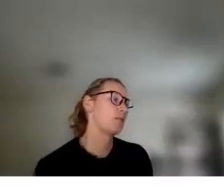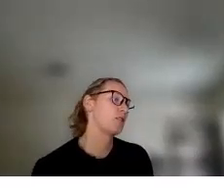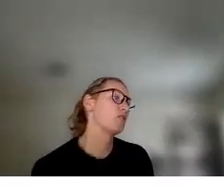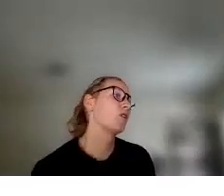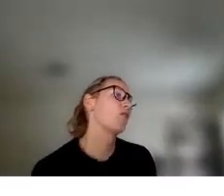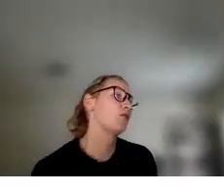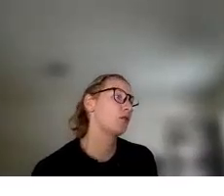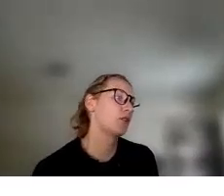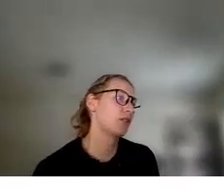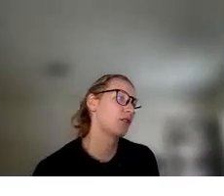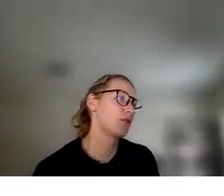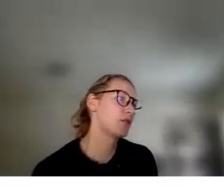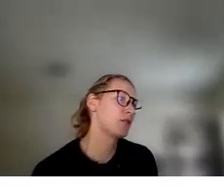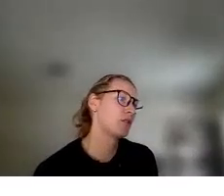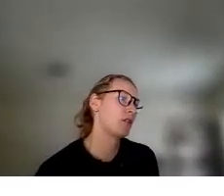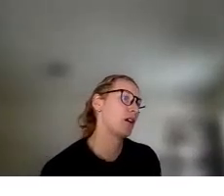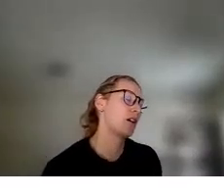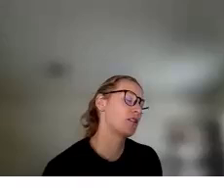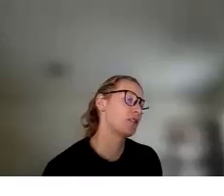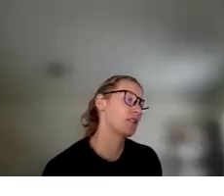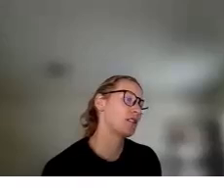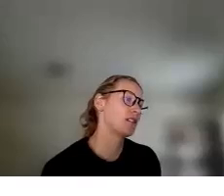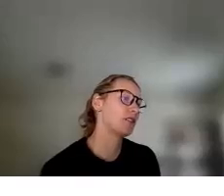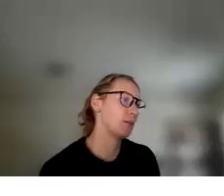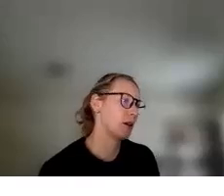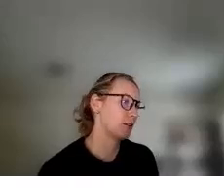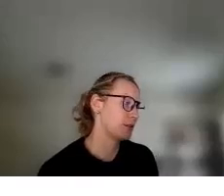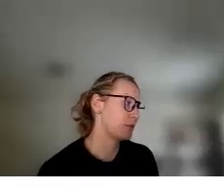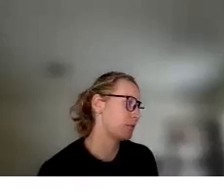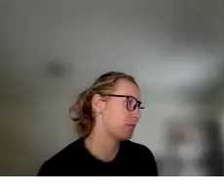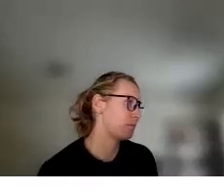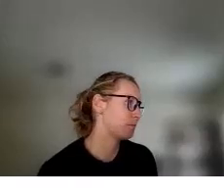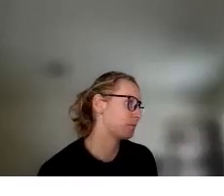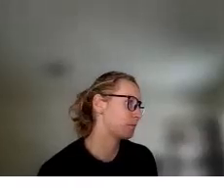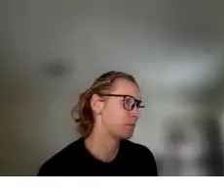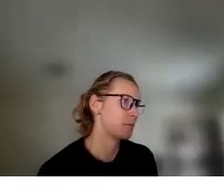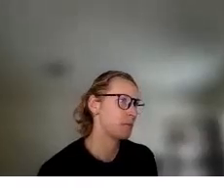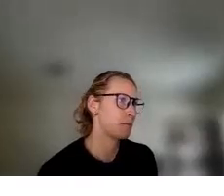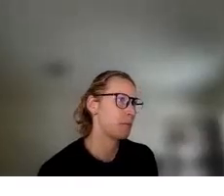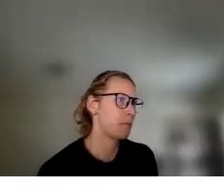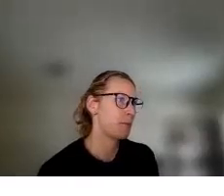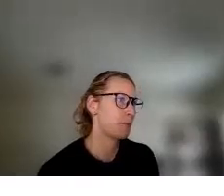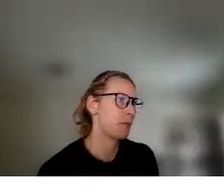expanding options for those service delivery models.